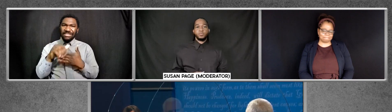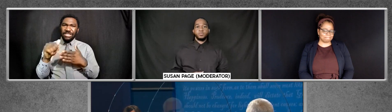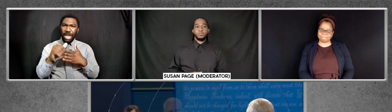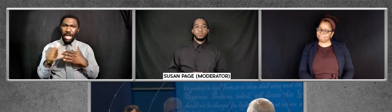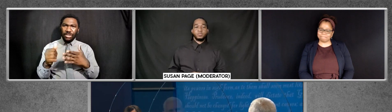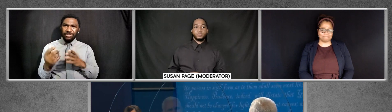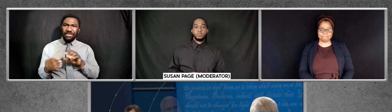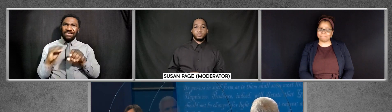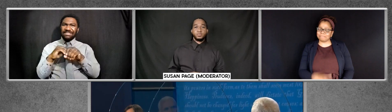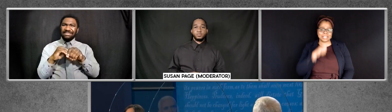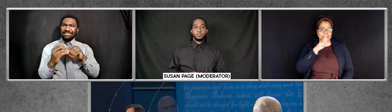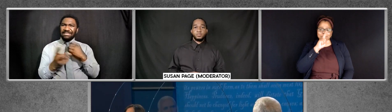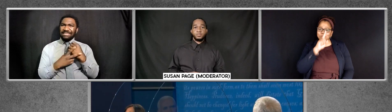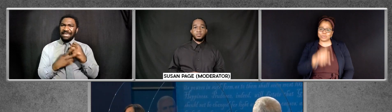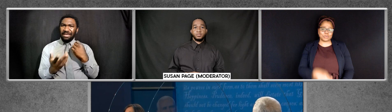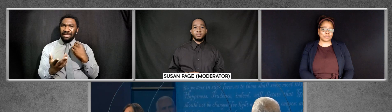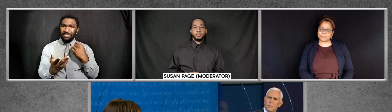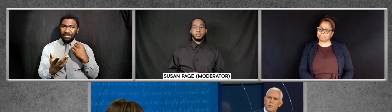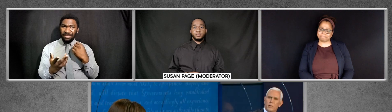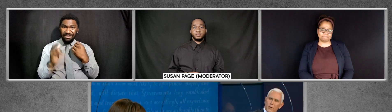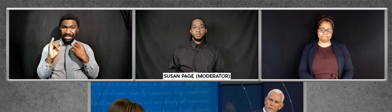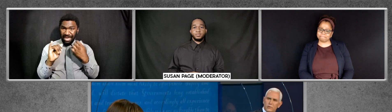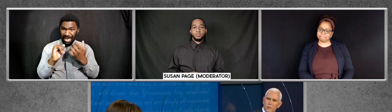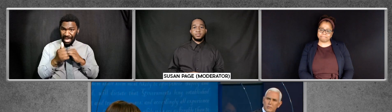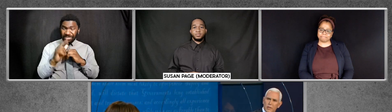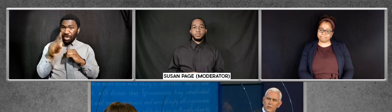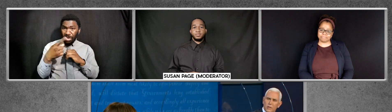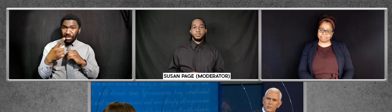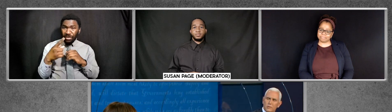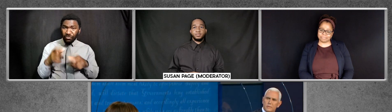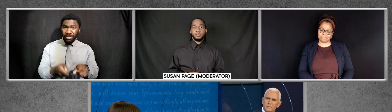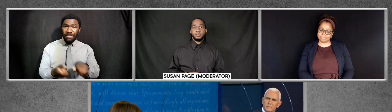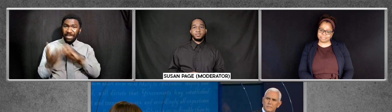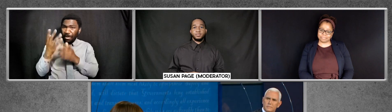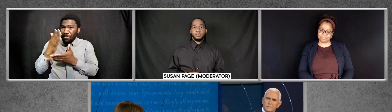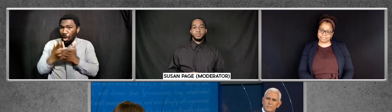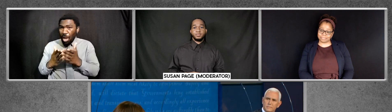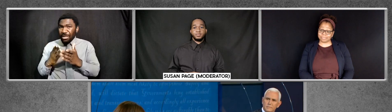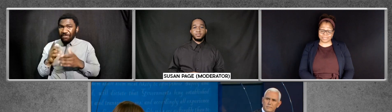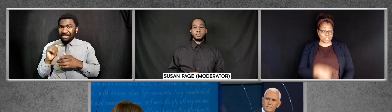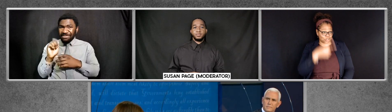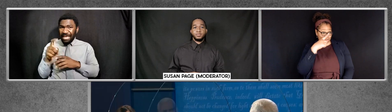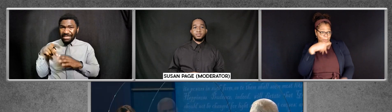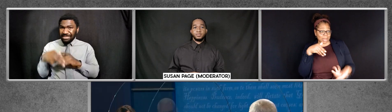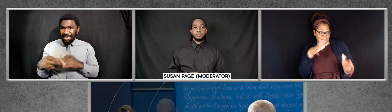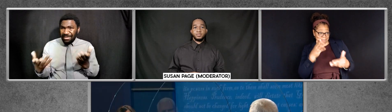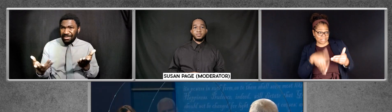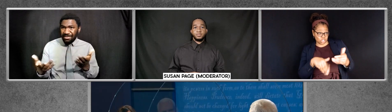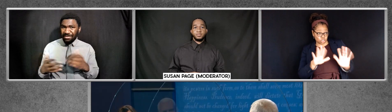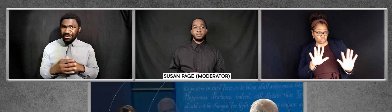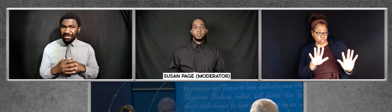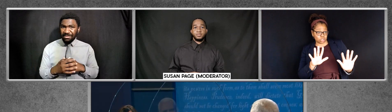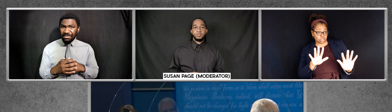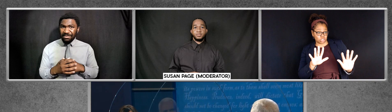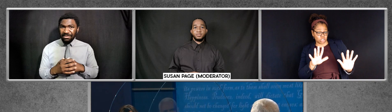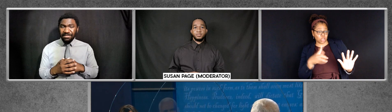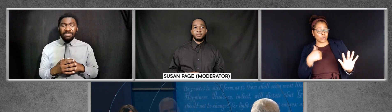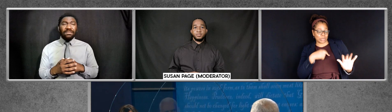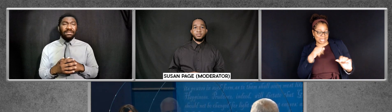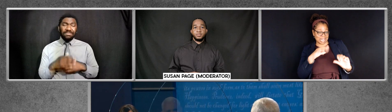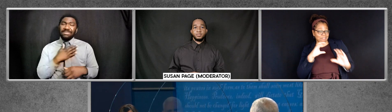not true. That Is he only going to repeal part of the Trump tax cuts? If you don't mind letting me finish, we can then have a